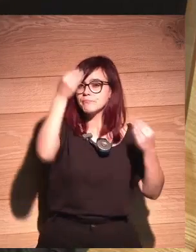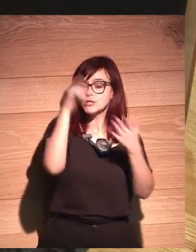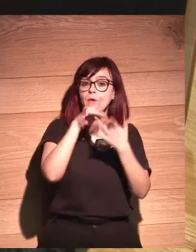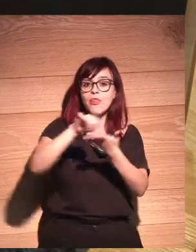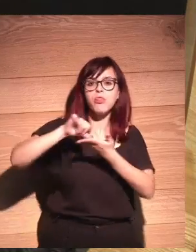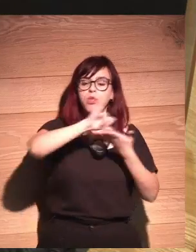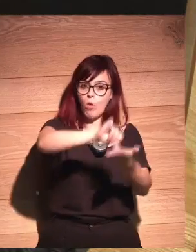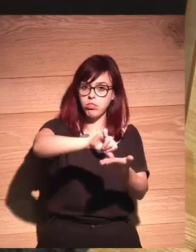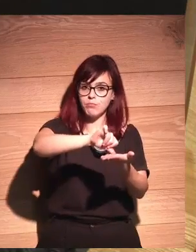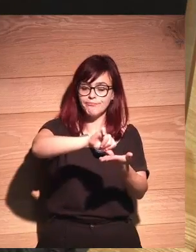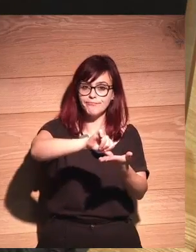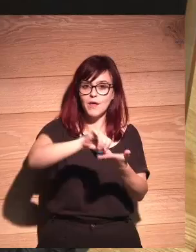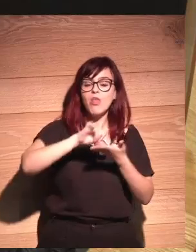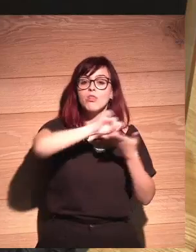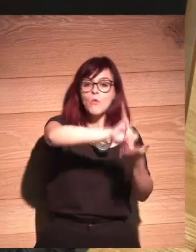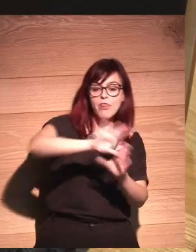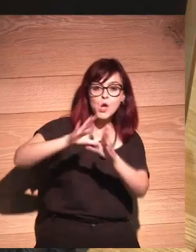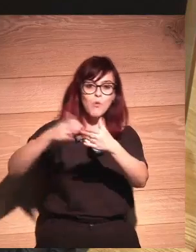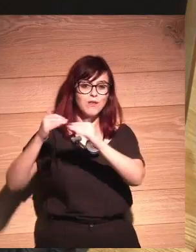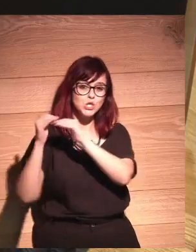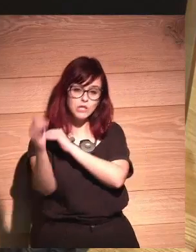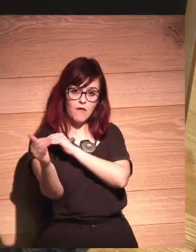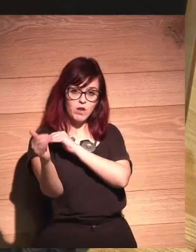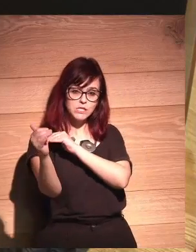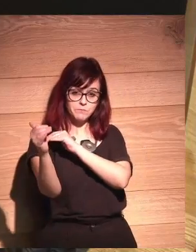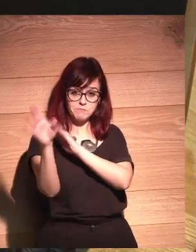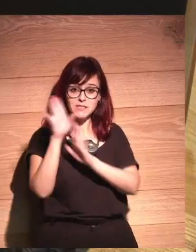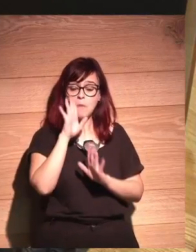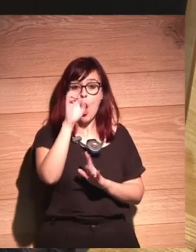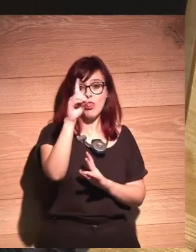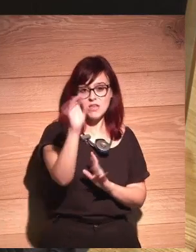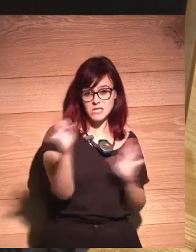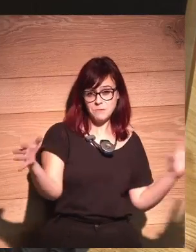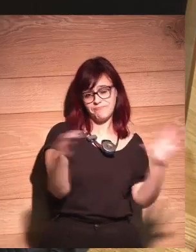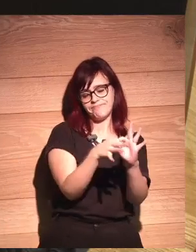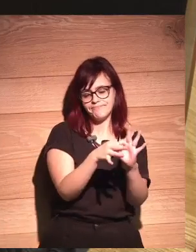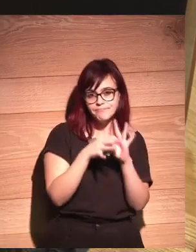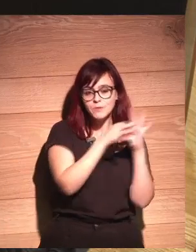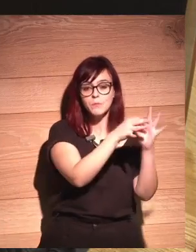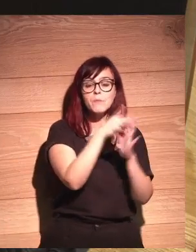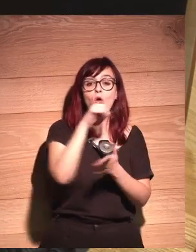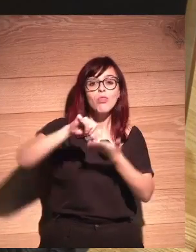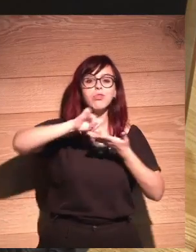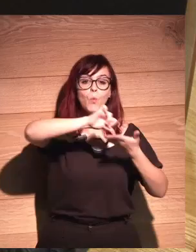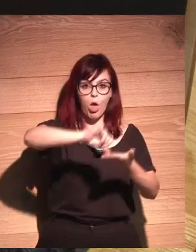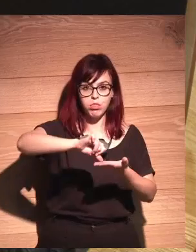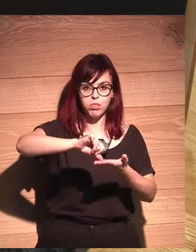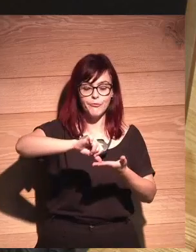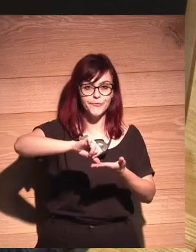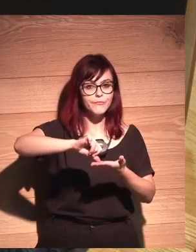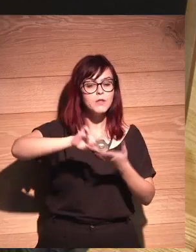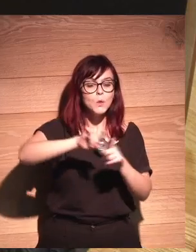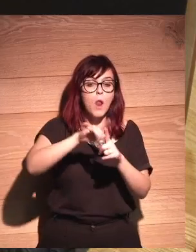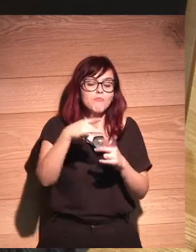I always ask myself, we talk about cities, and the SDGs talks about also